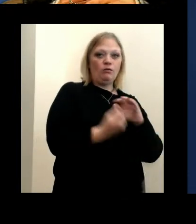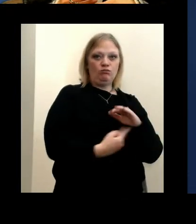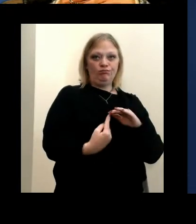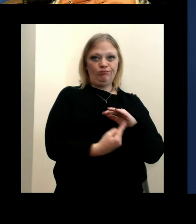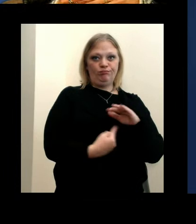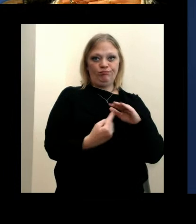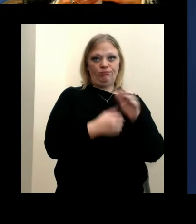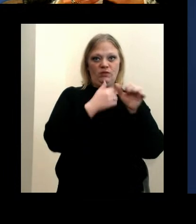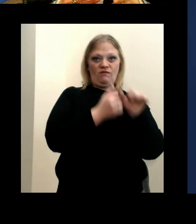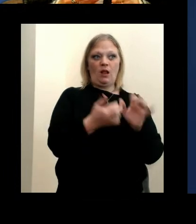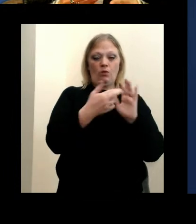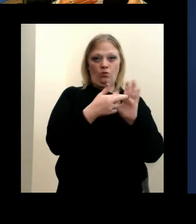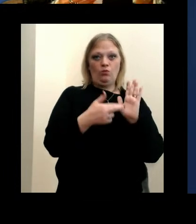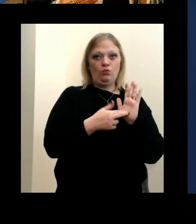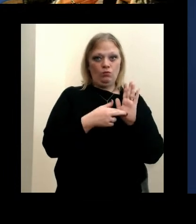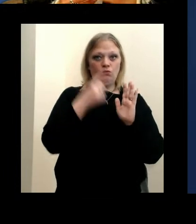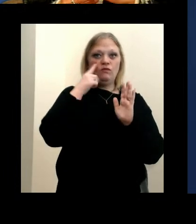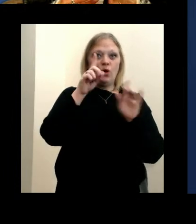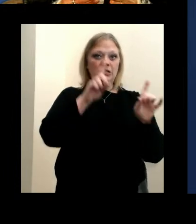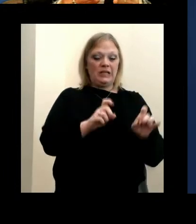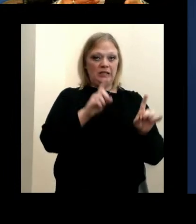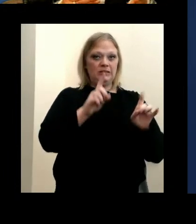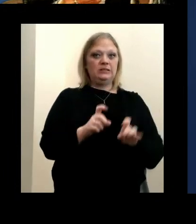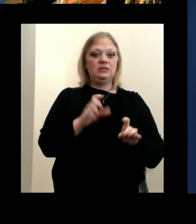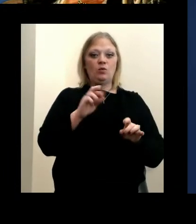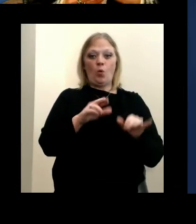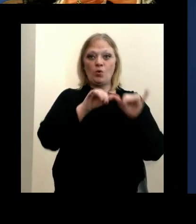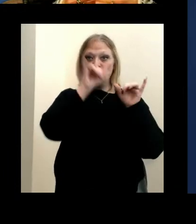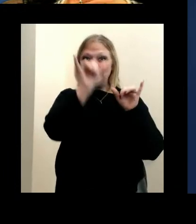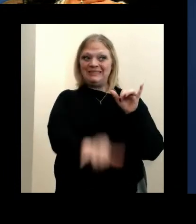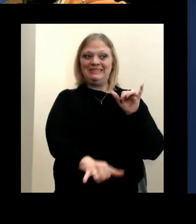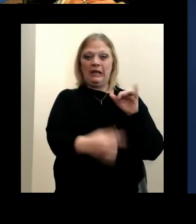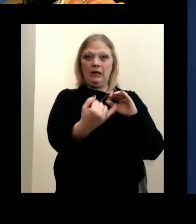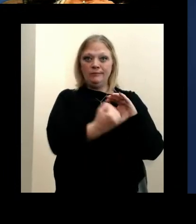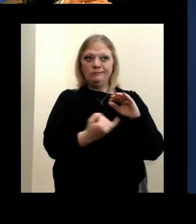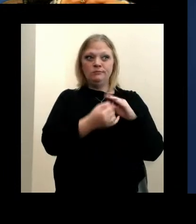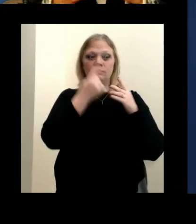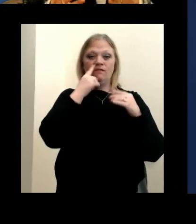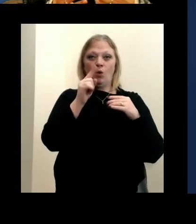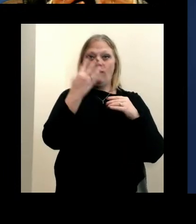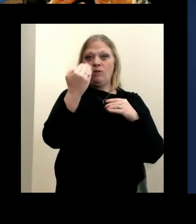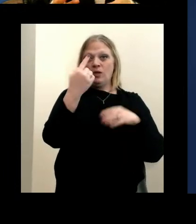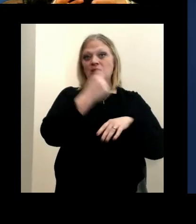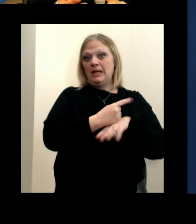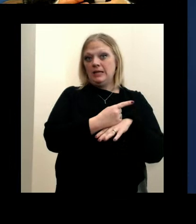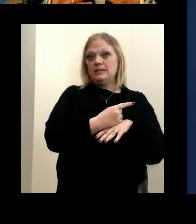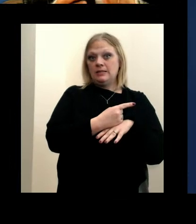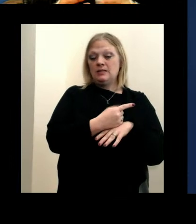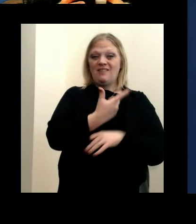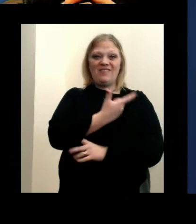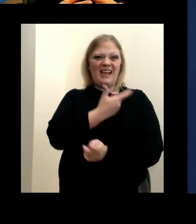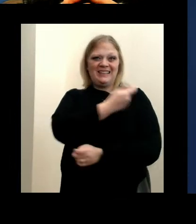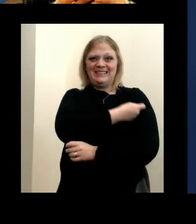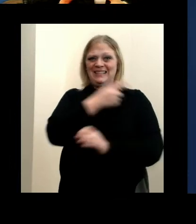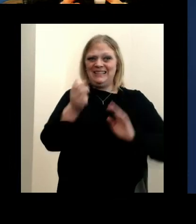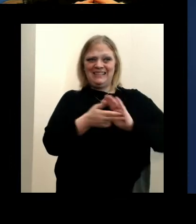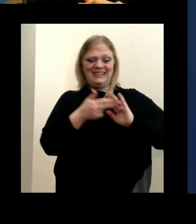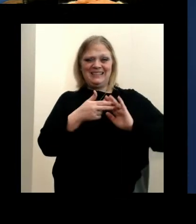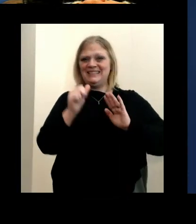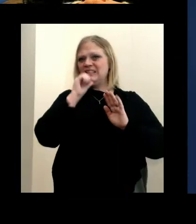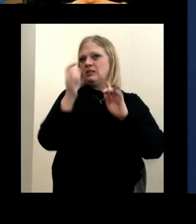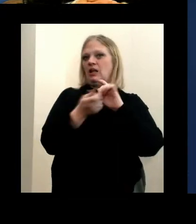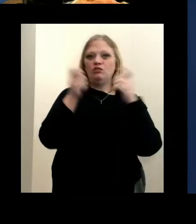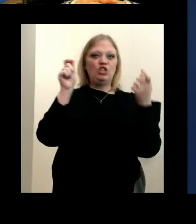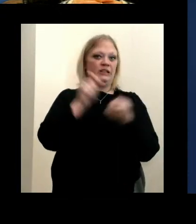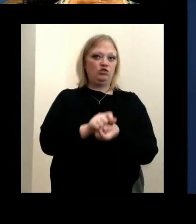follow the guidelines for testing or stay in quarantine for the entire 14 days. Vaccination status does not change